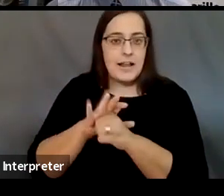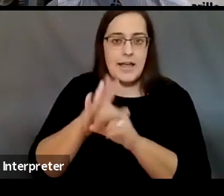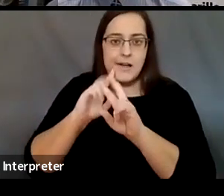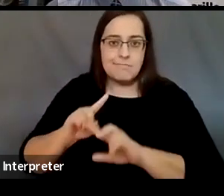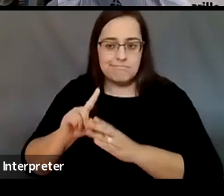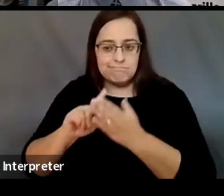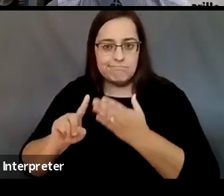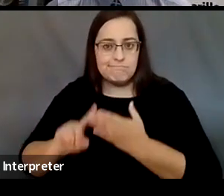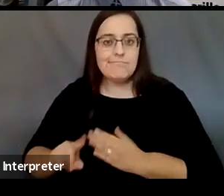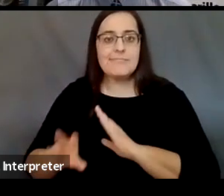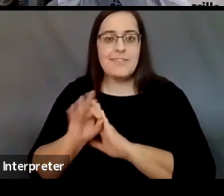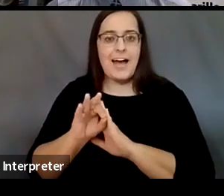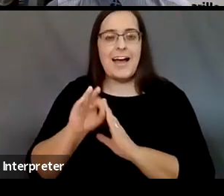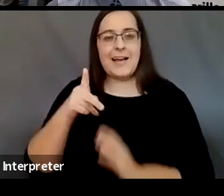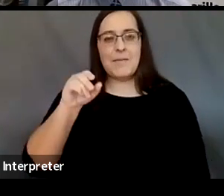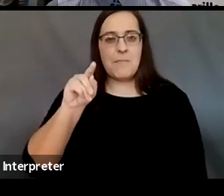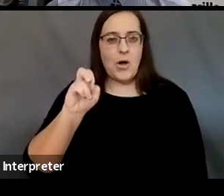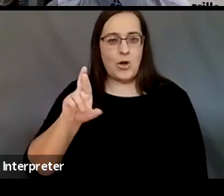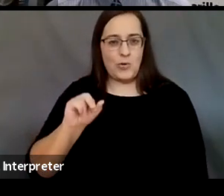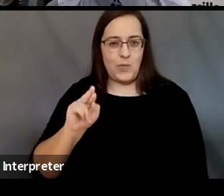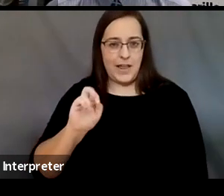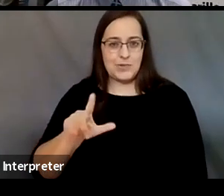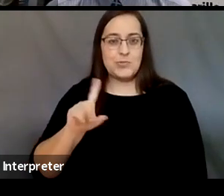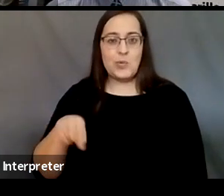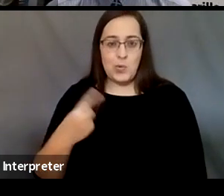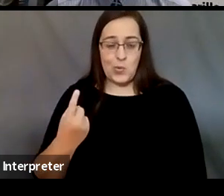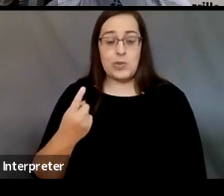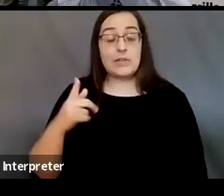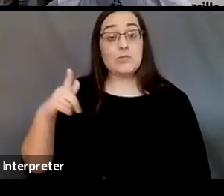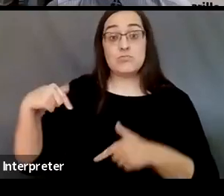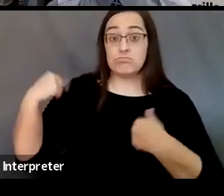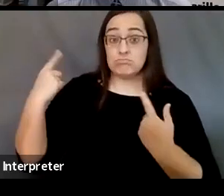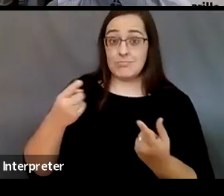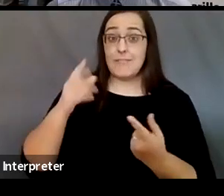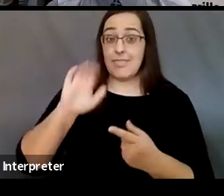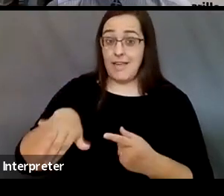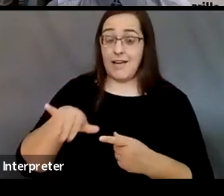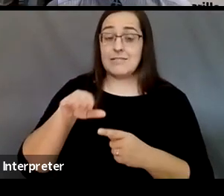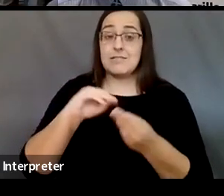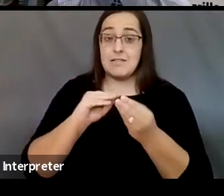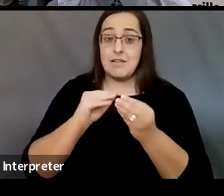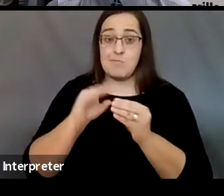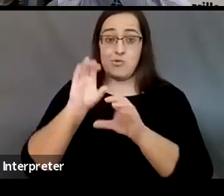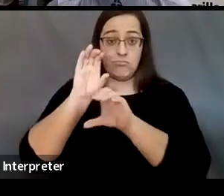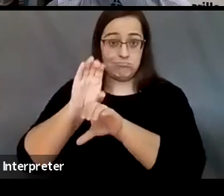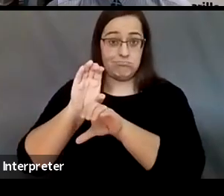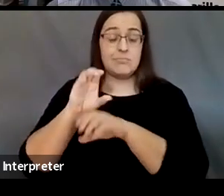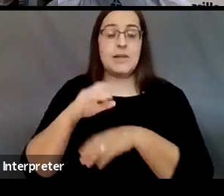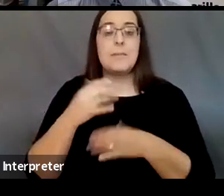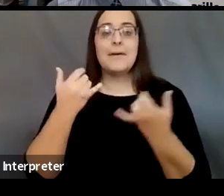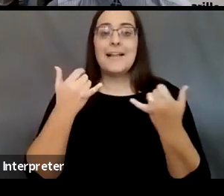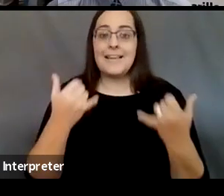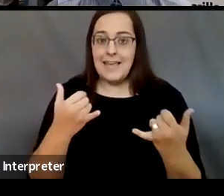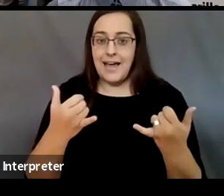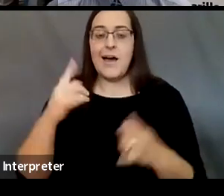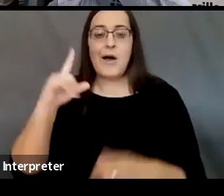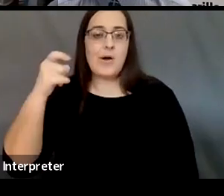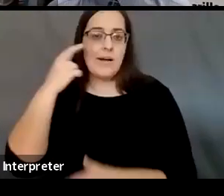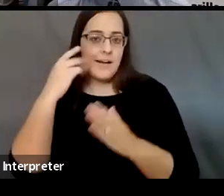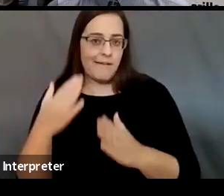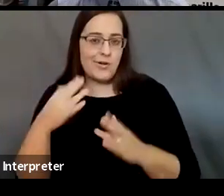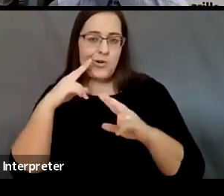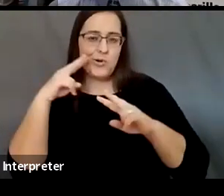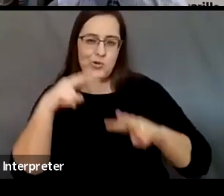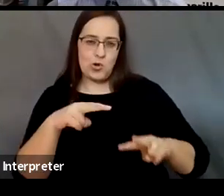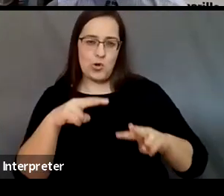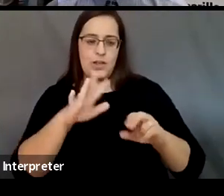Randall County area. So that's what's been on our dashboard. We're now adding the number that the governor is using,